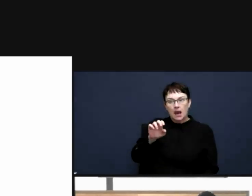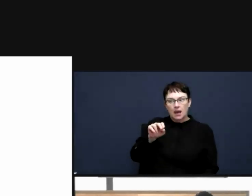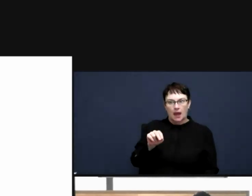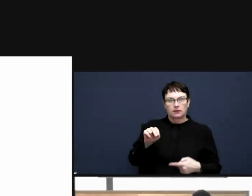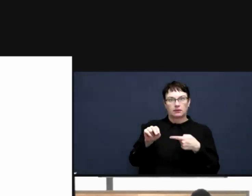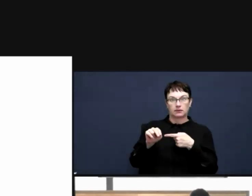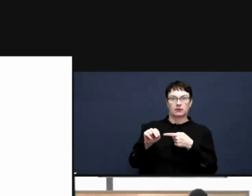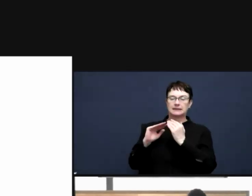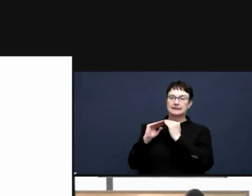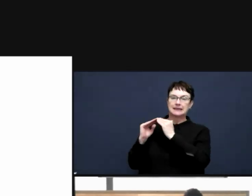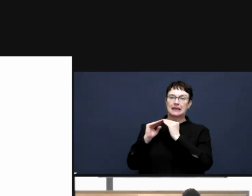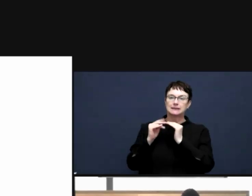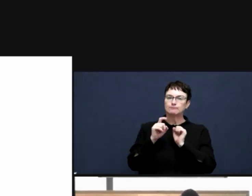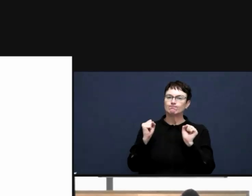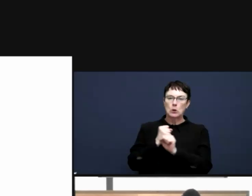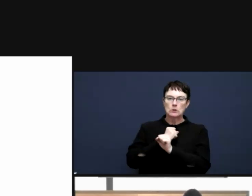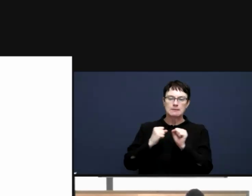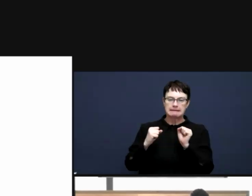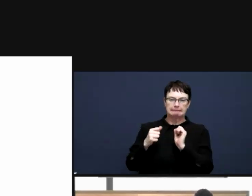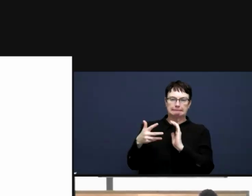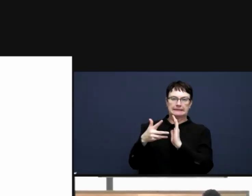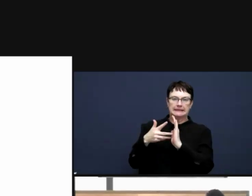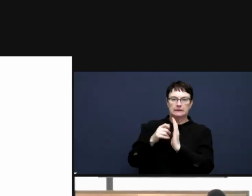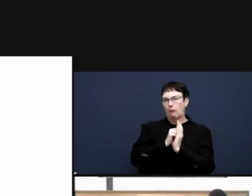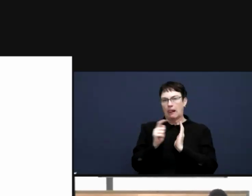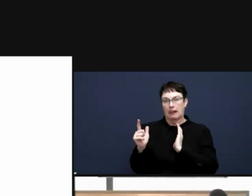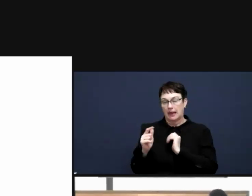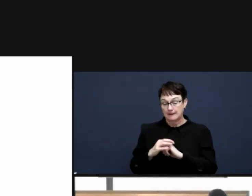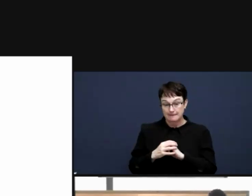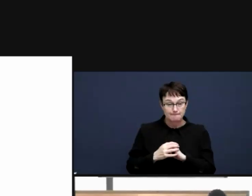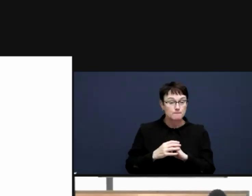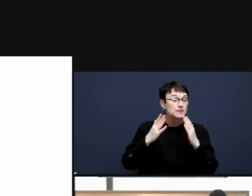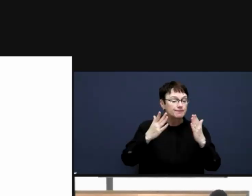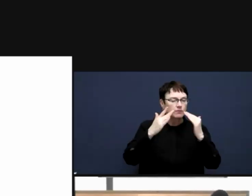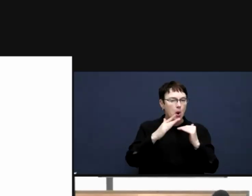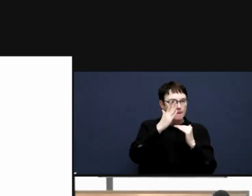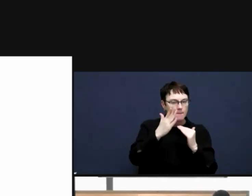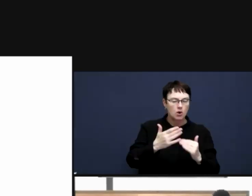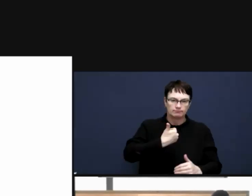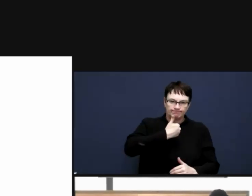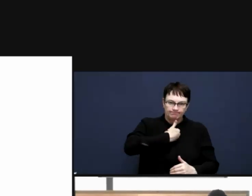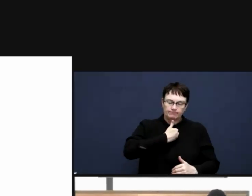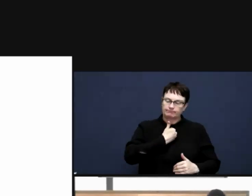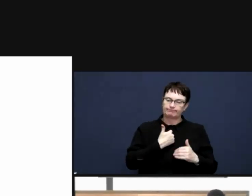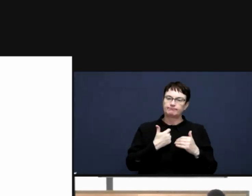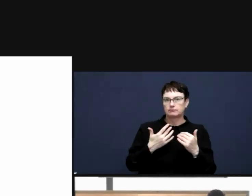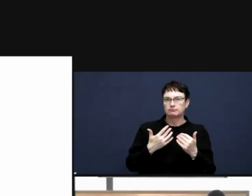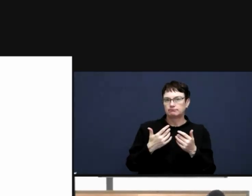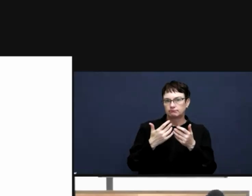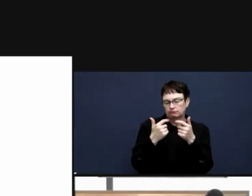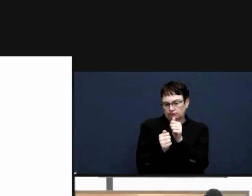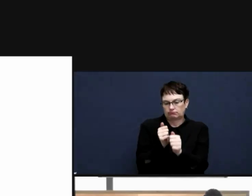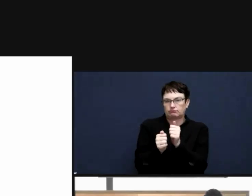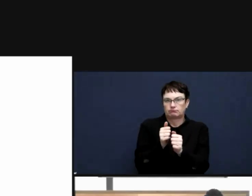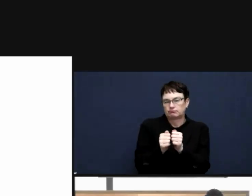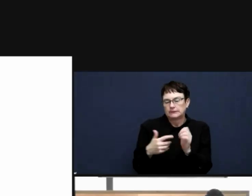So you need manual testing as well to get the full picture. Manual testing, you can, yeah, it's quite time consuming because you have to,